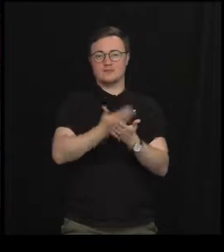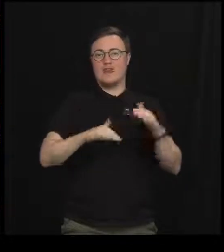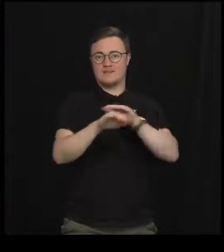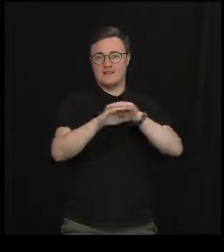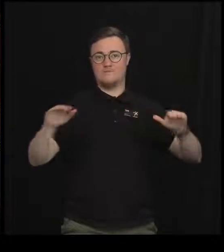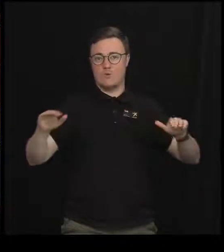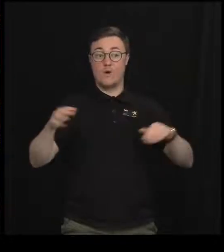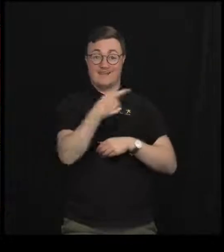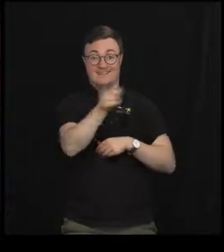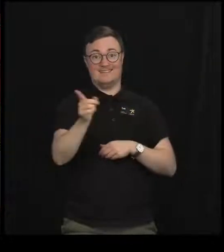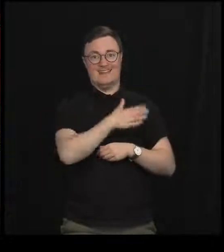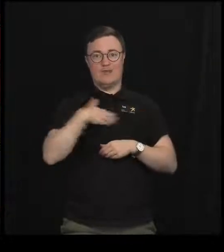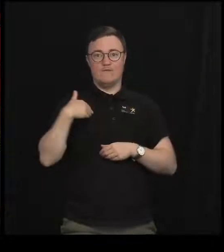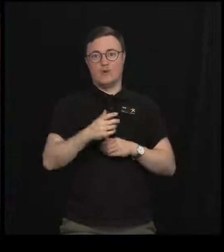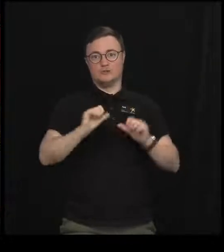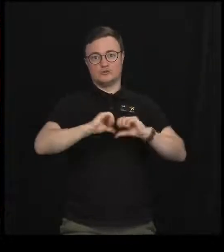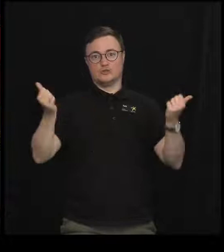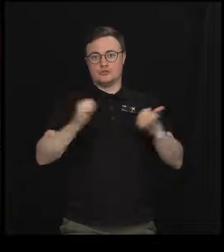partner.